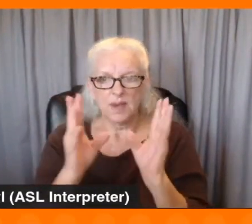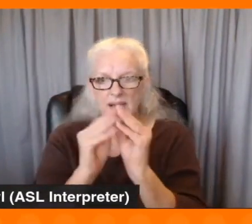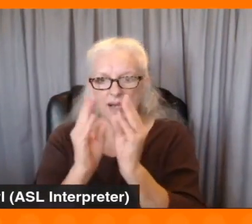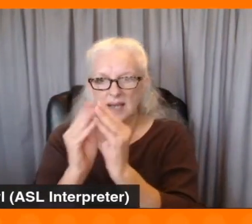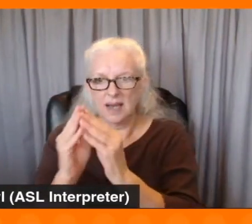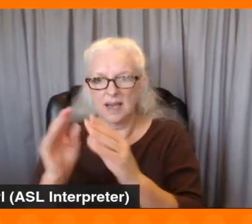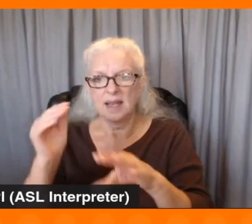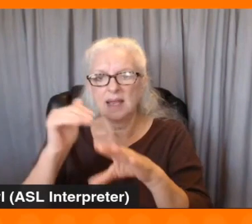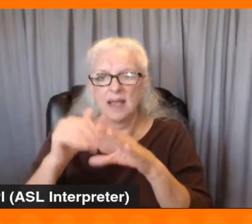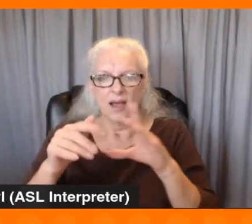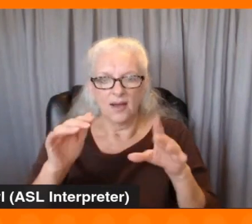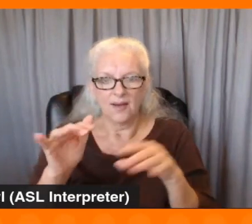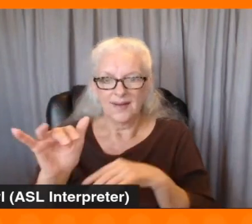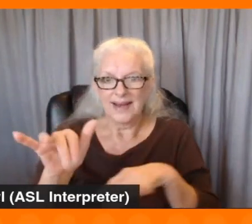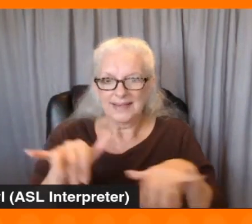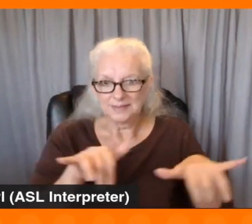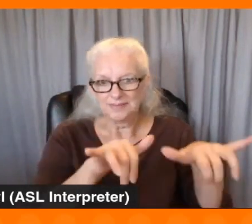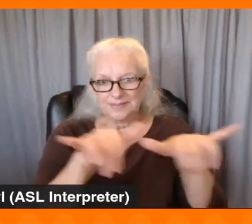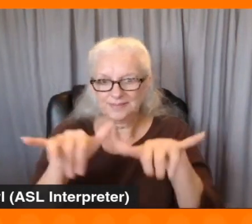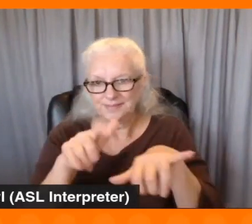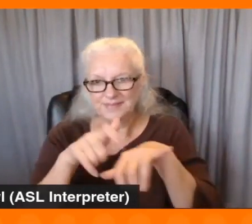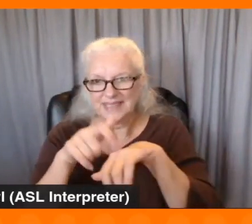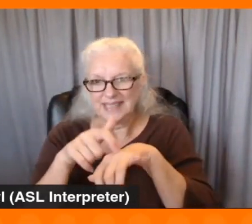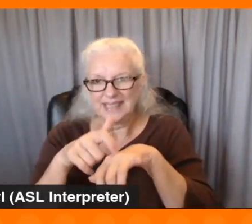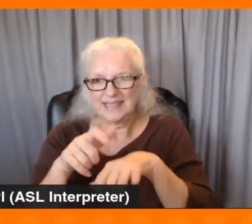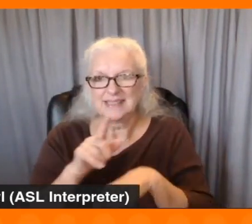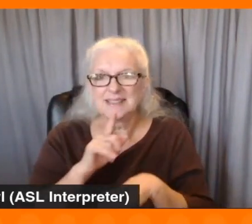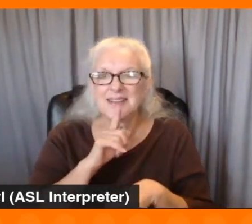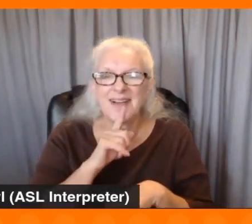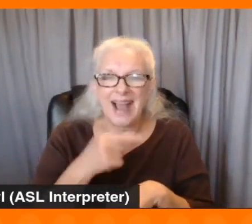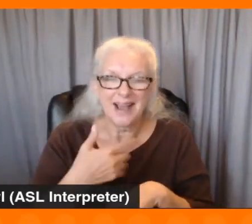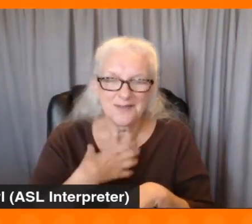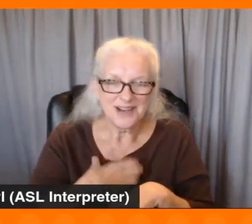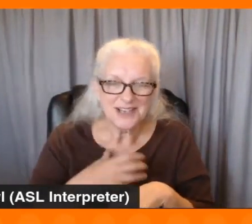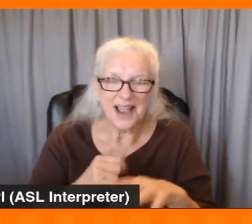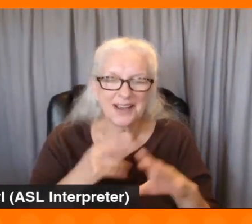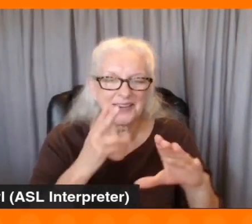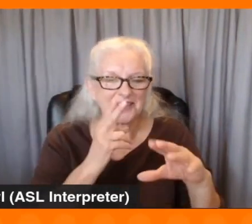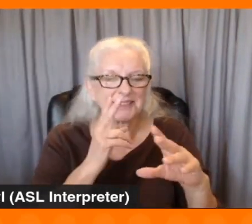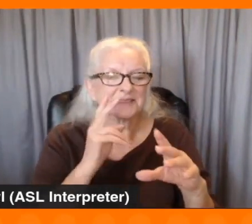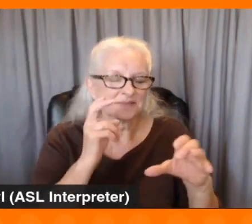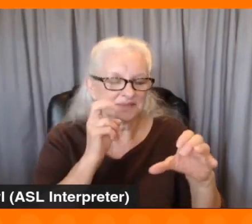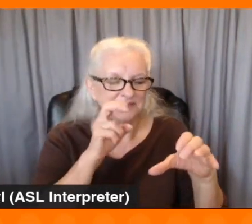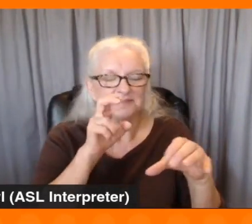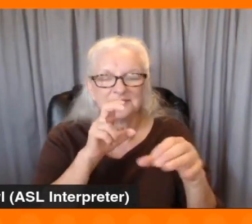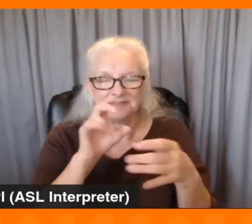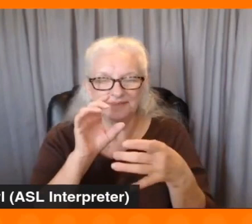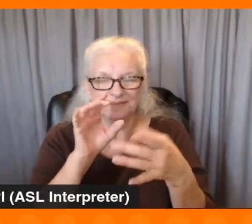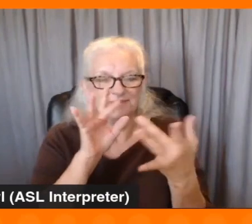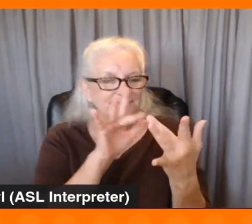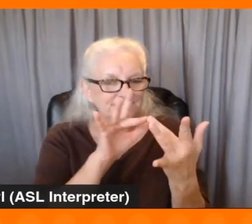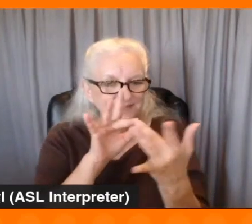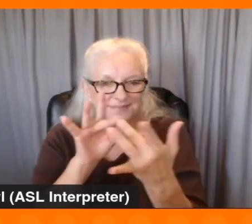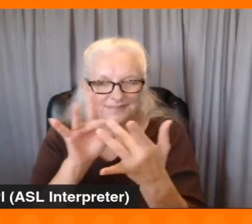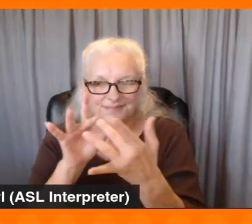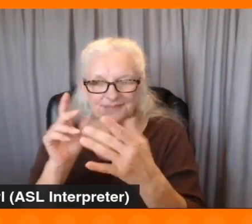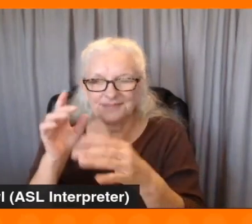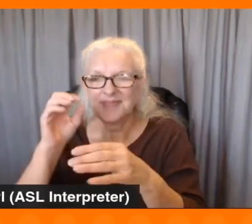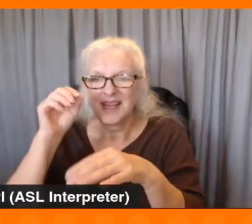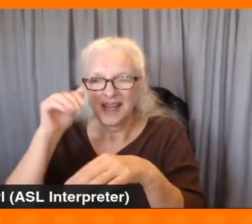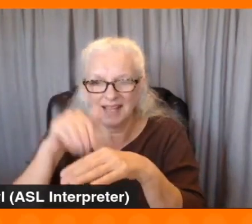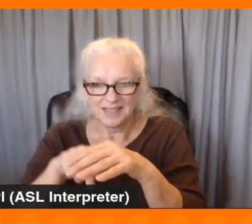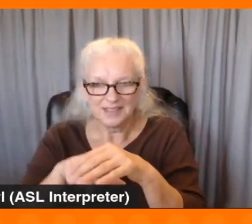in parallel. So I really wish that I could clone myself, just like in Scratch, so that I could go to all the